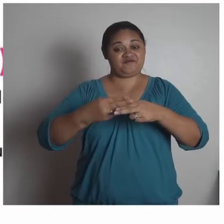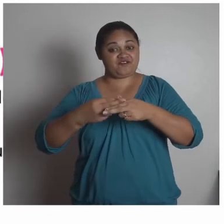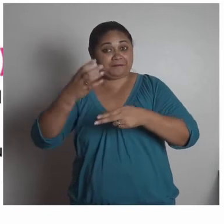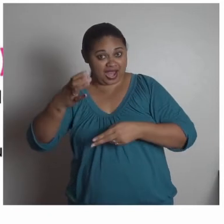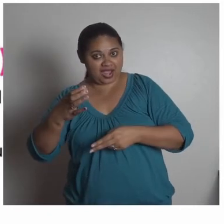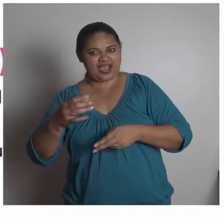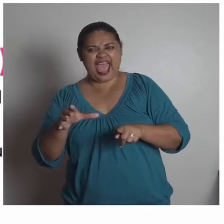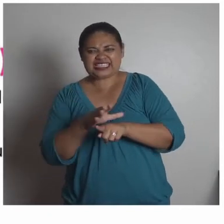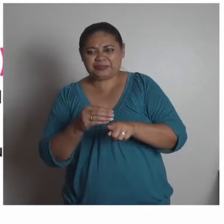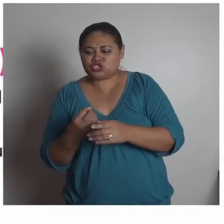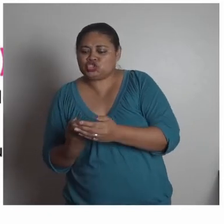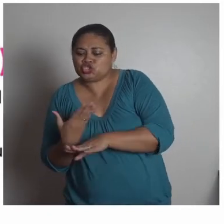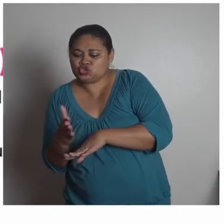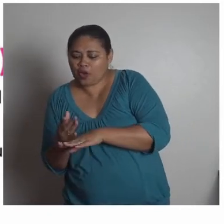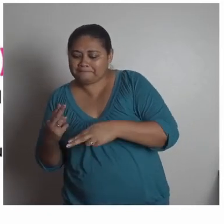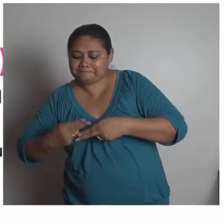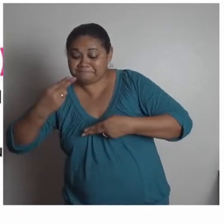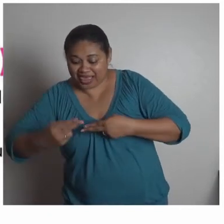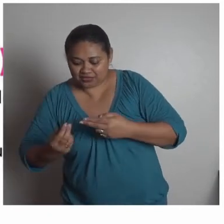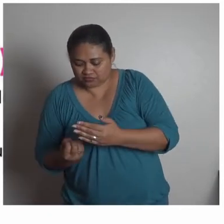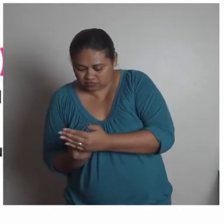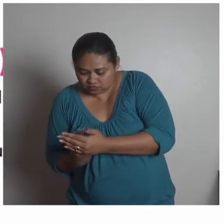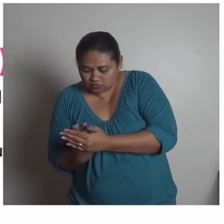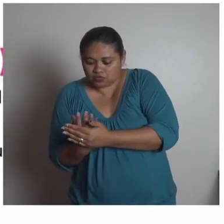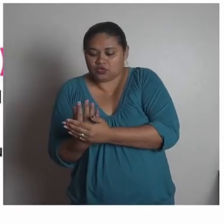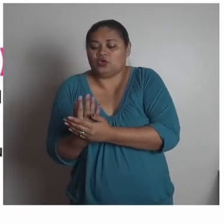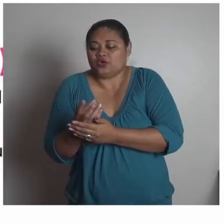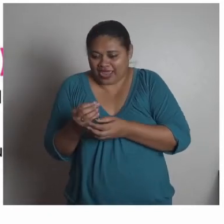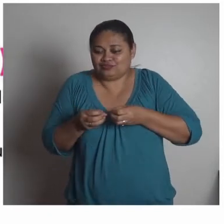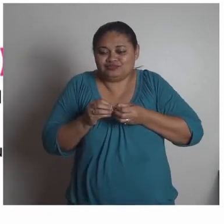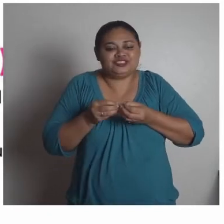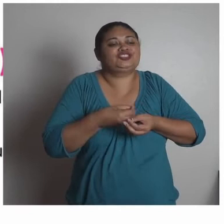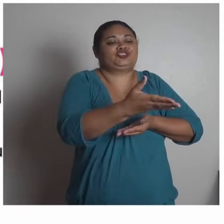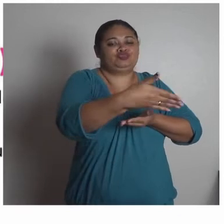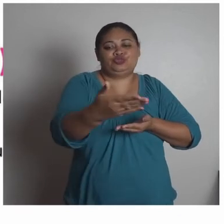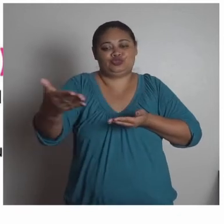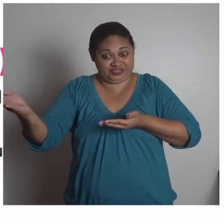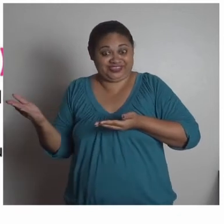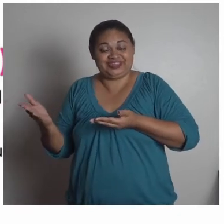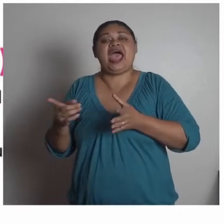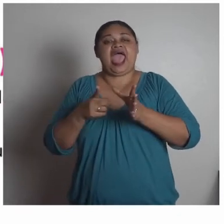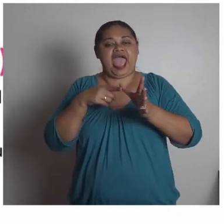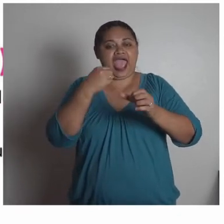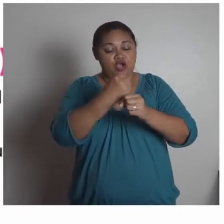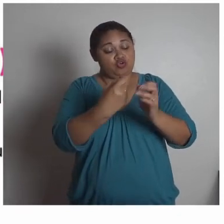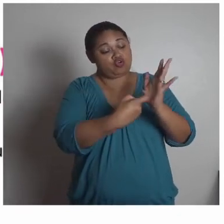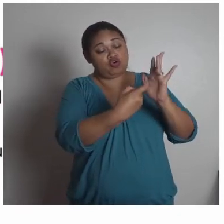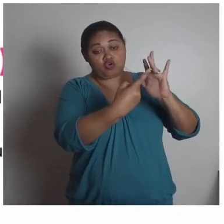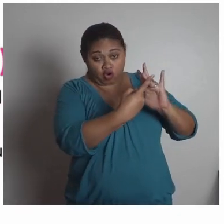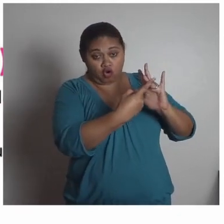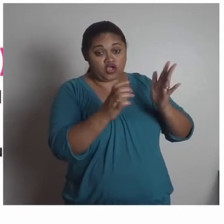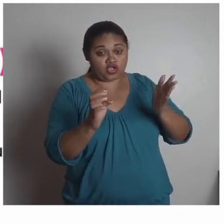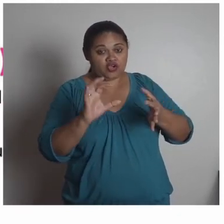with other farmers who can help us to get those shoots out to different communities around the country that we've already started